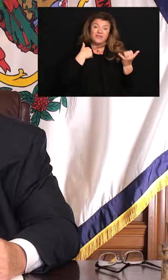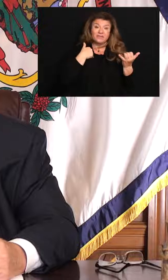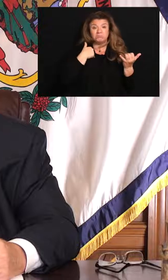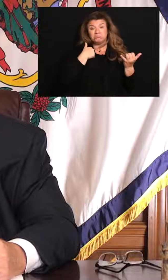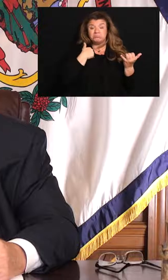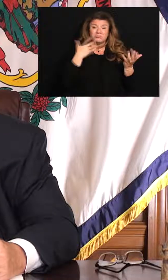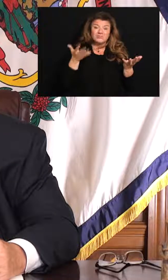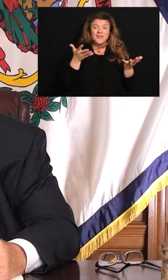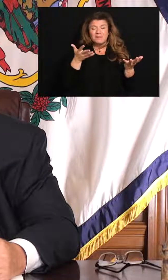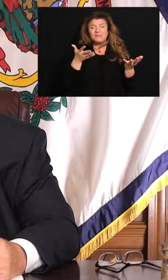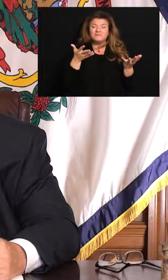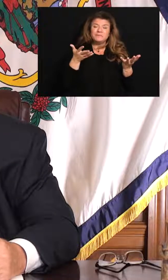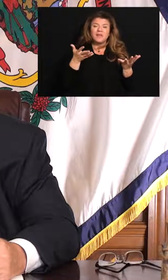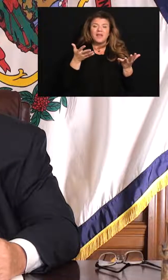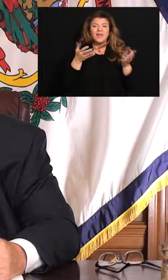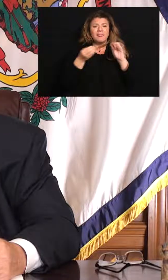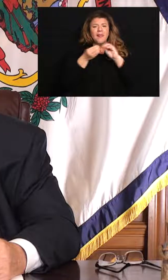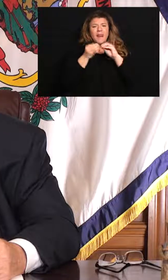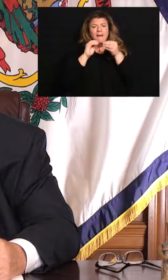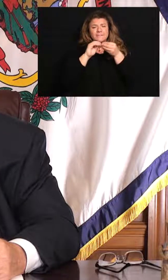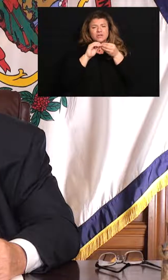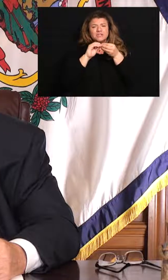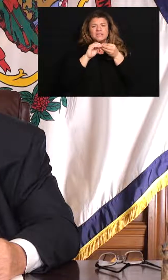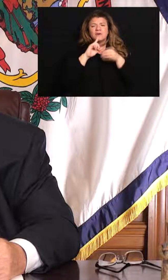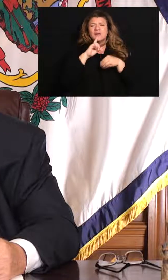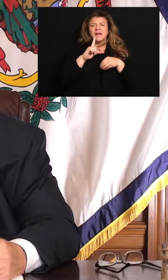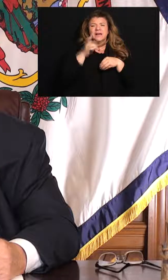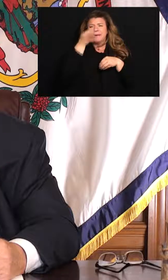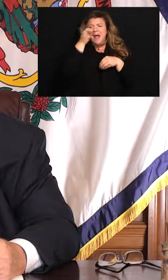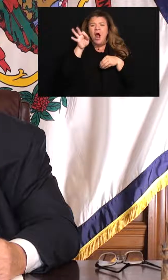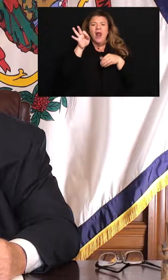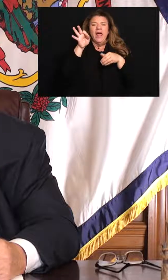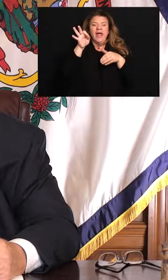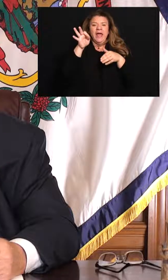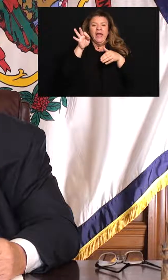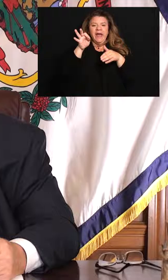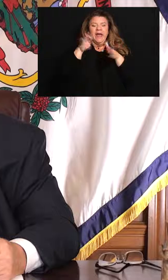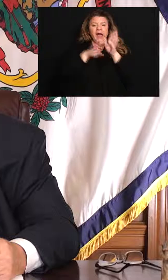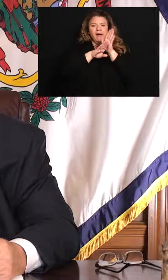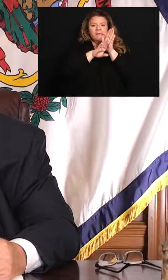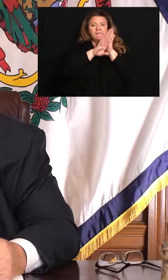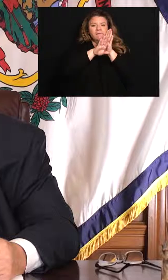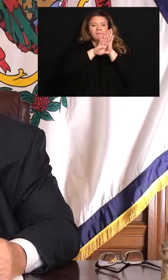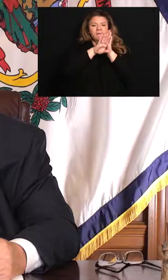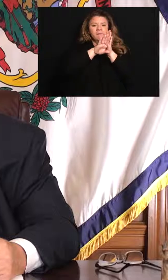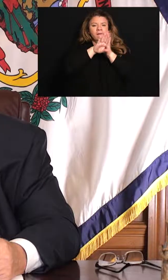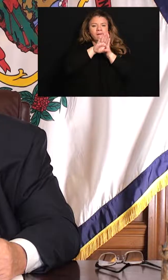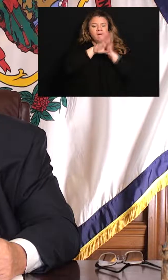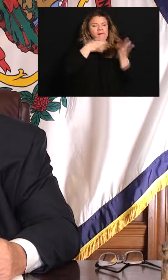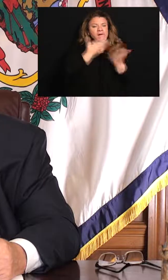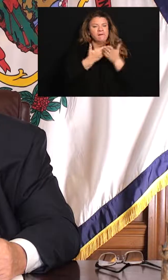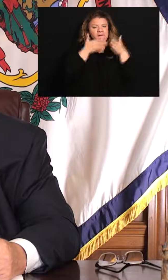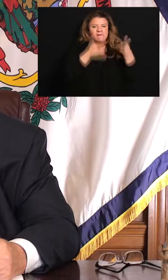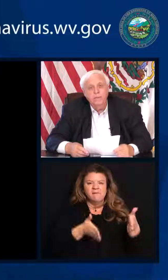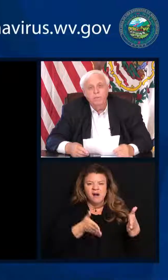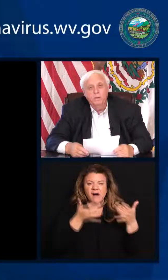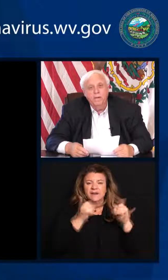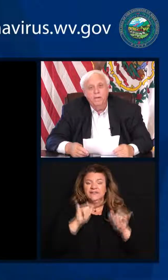the numbers continue to just barely move to a positive, in a positive way. We're